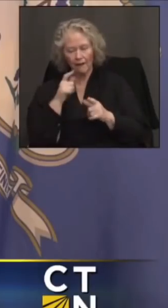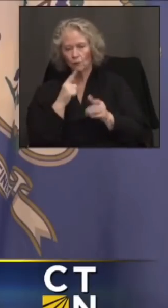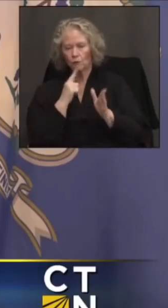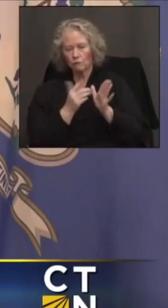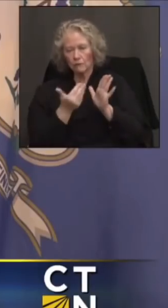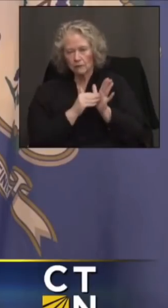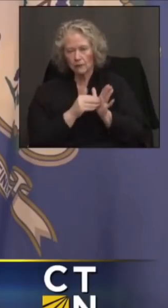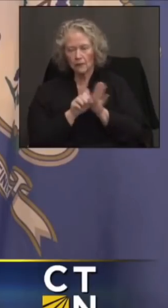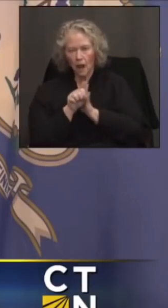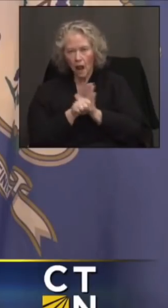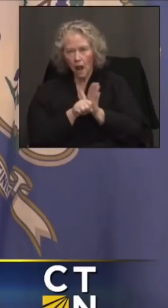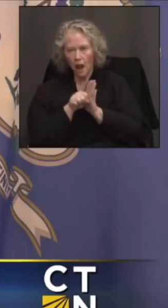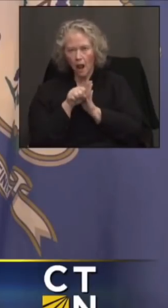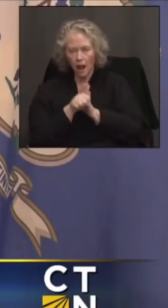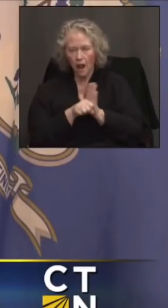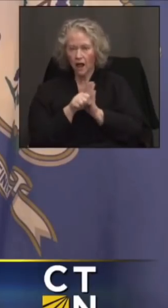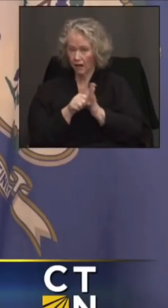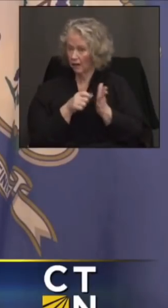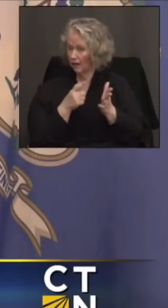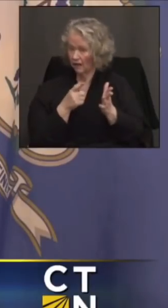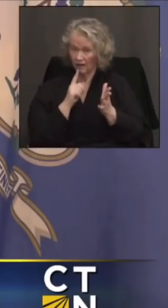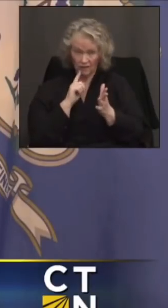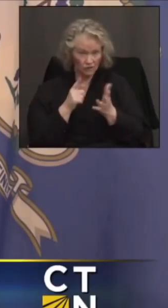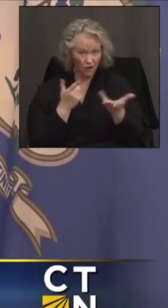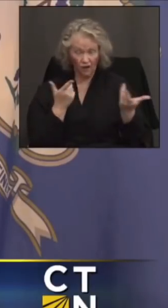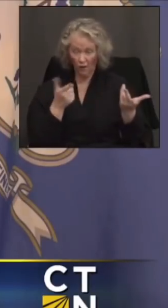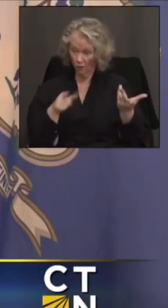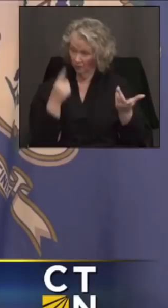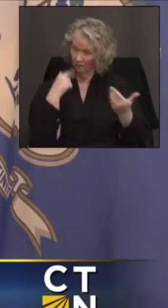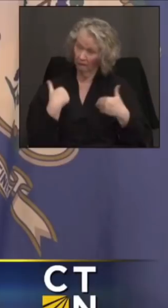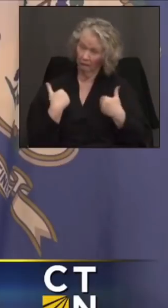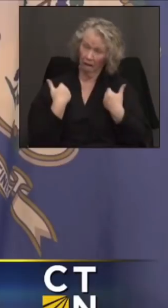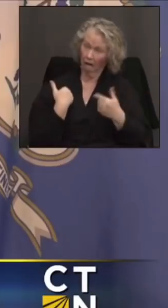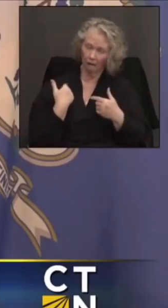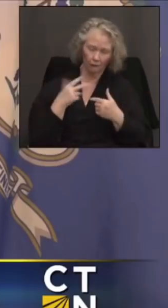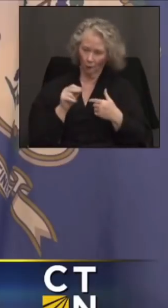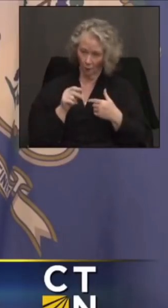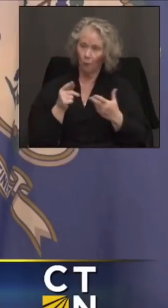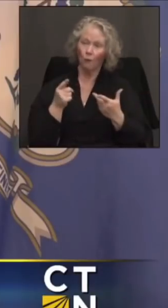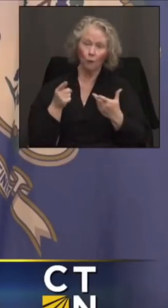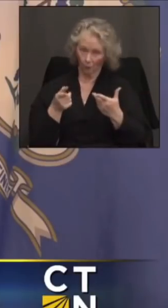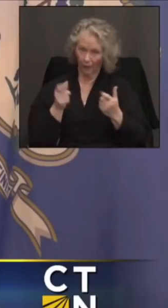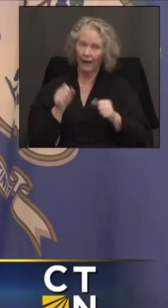only way to keep yourself safe, and you can get hit and hit hard as a young person, is to get vaccinated.